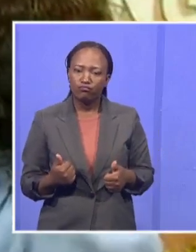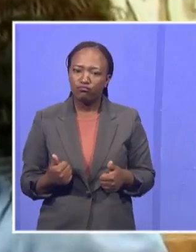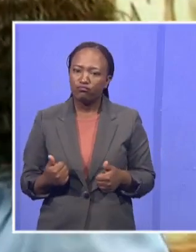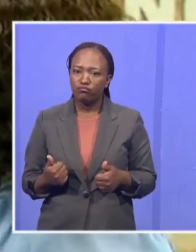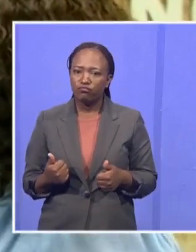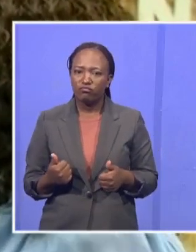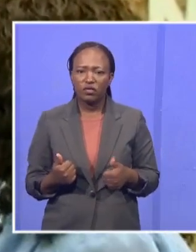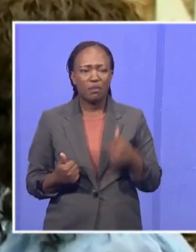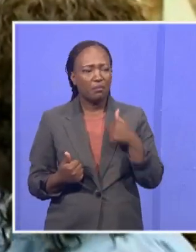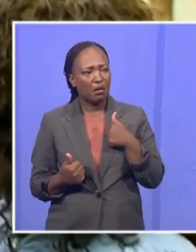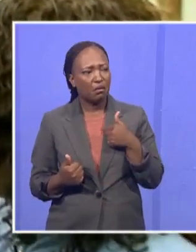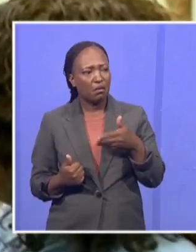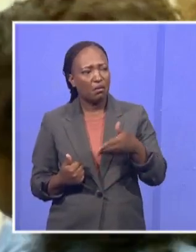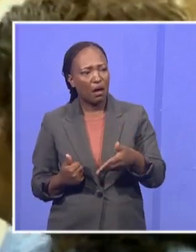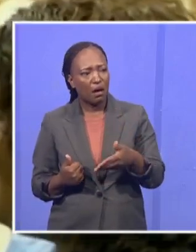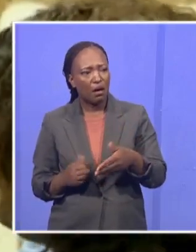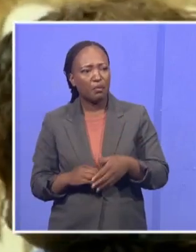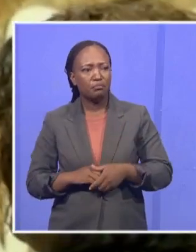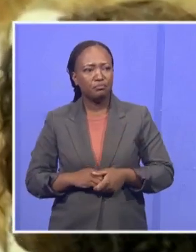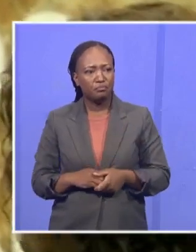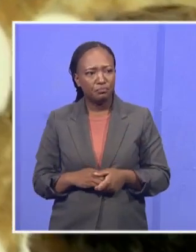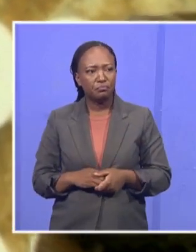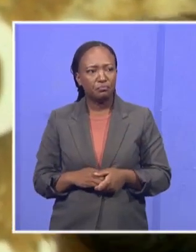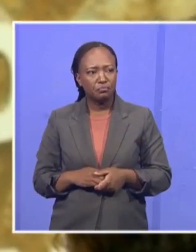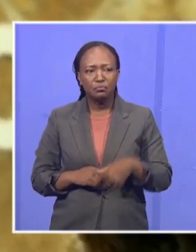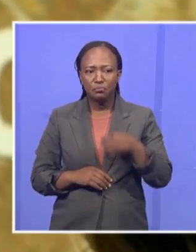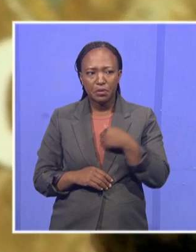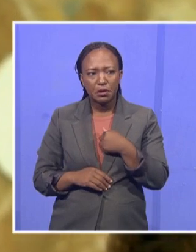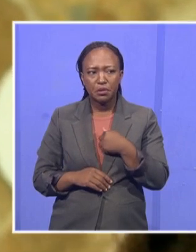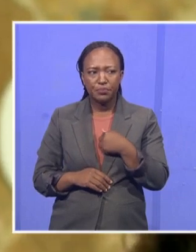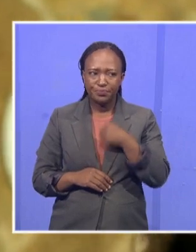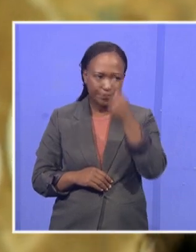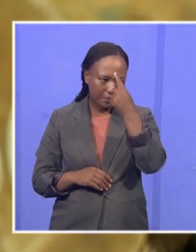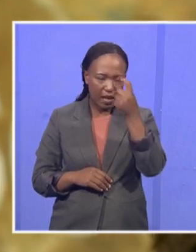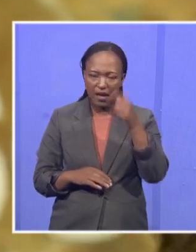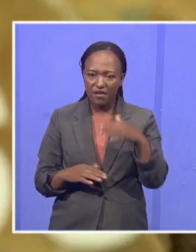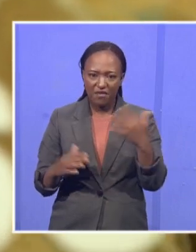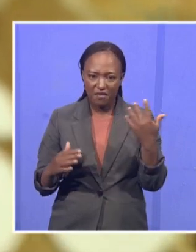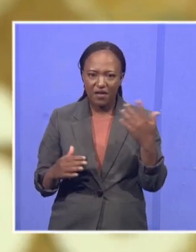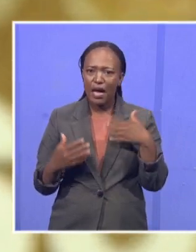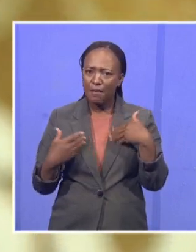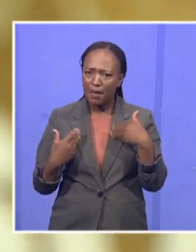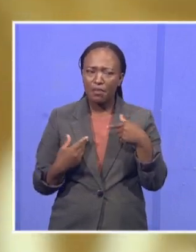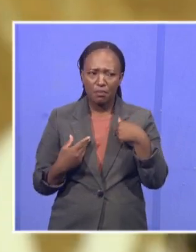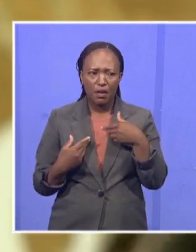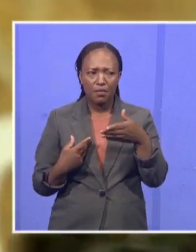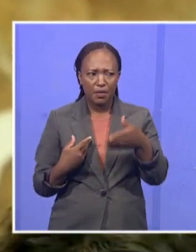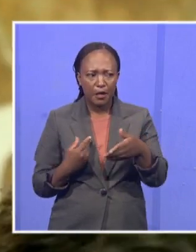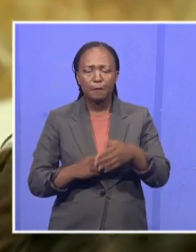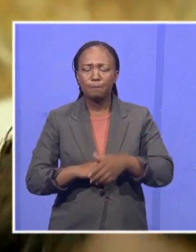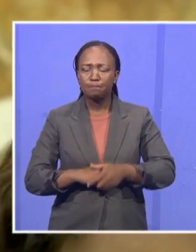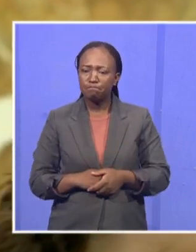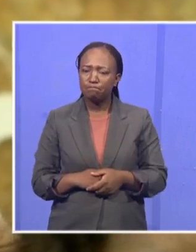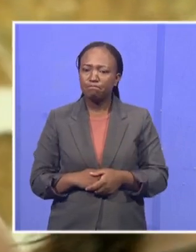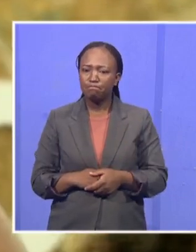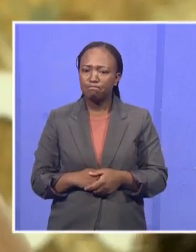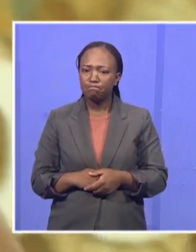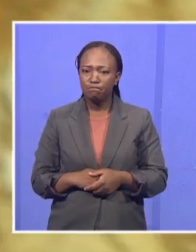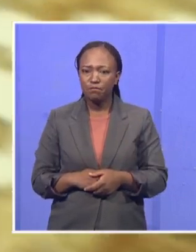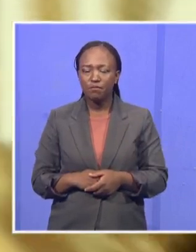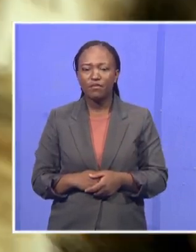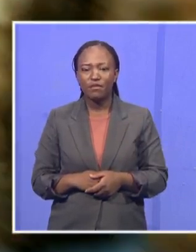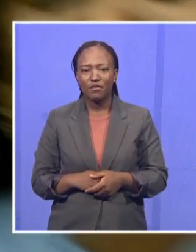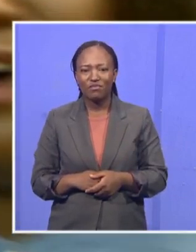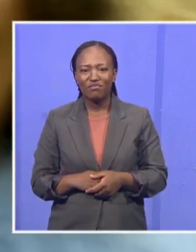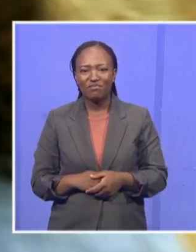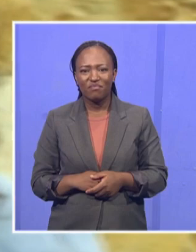Being here, I also didn't believe it, but I'm glad that I'm here. Right, many of them still being